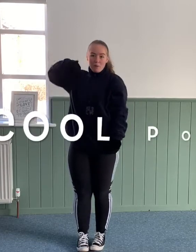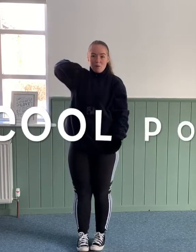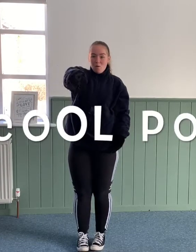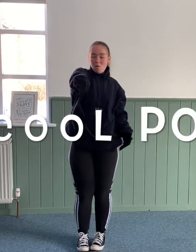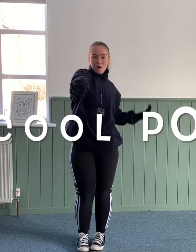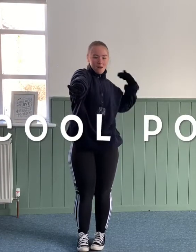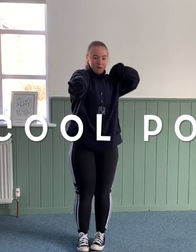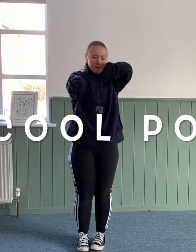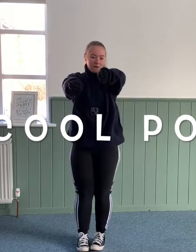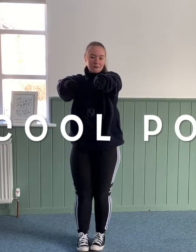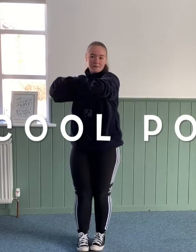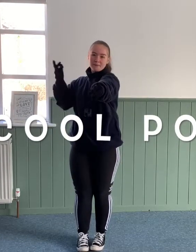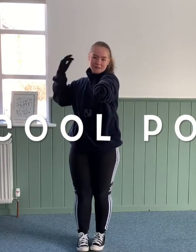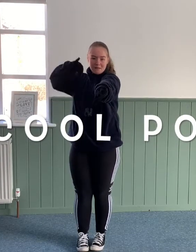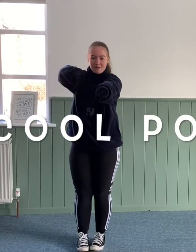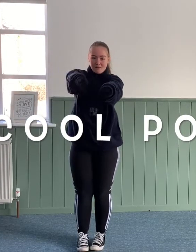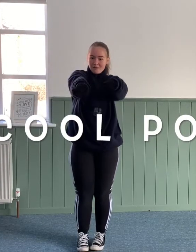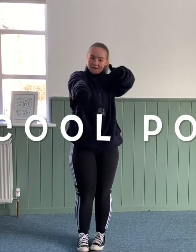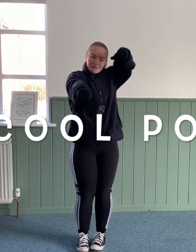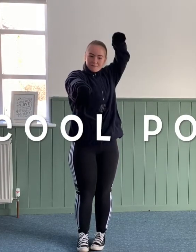cool pool,